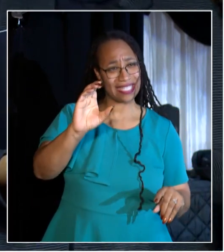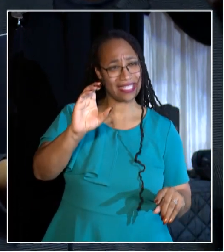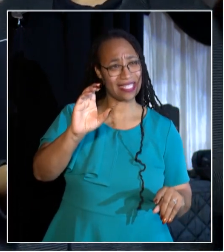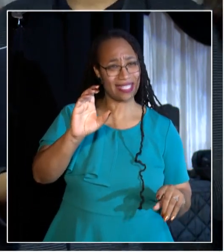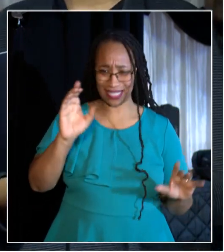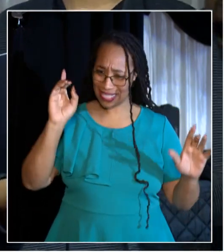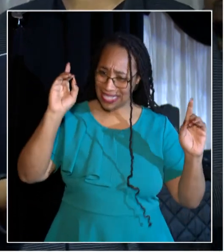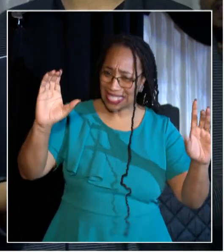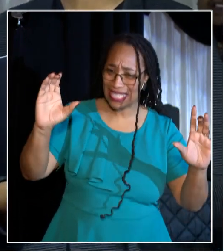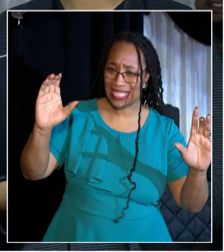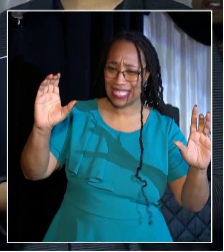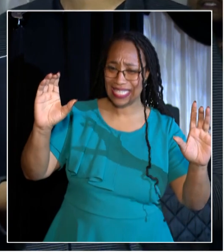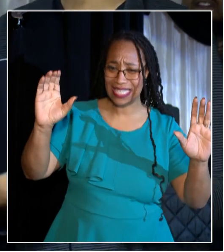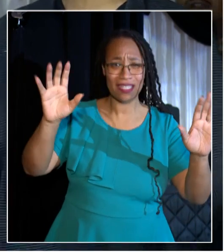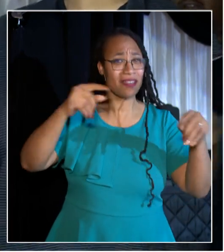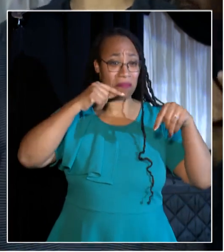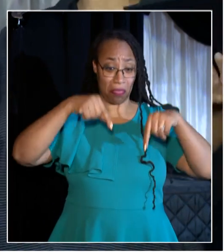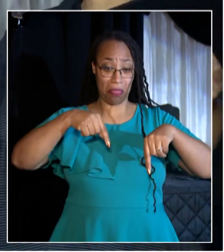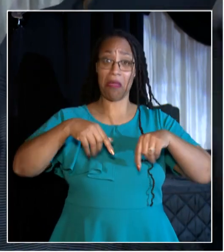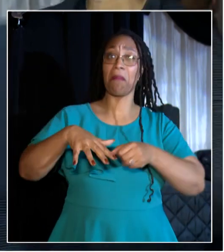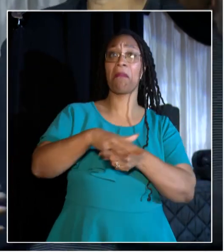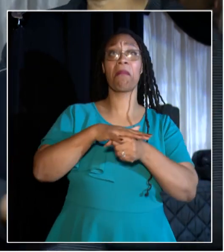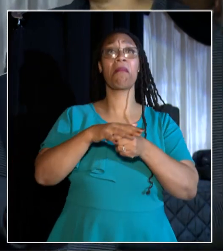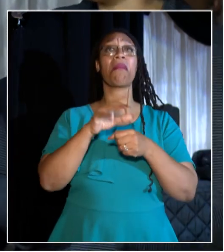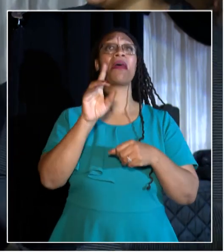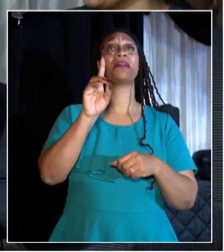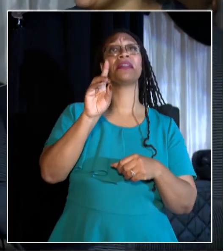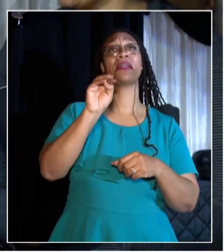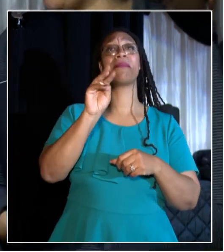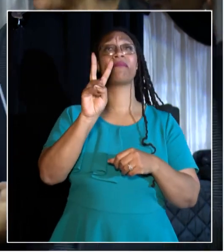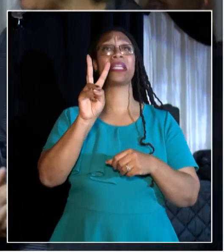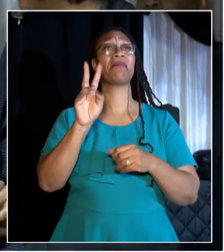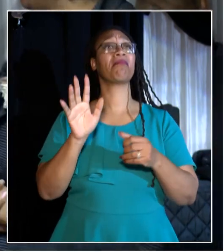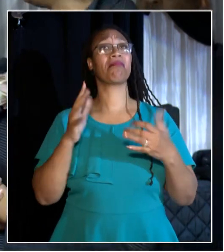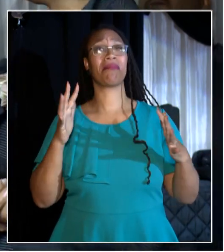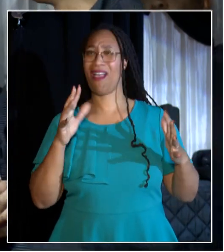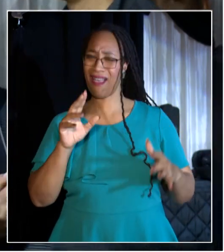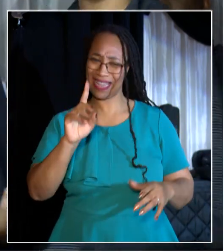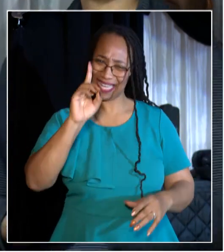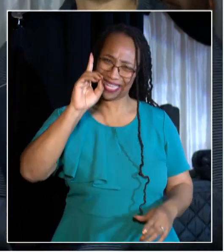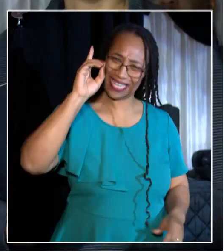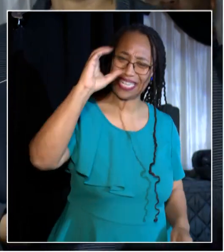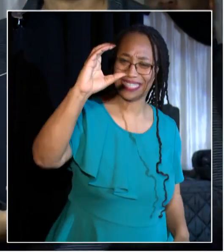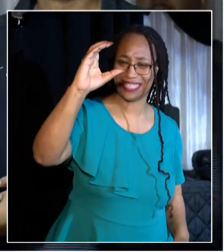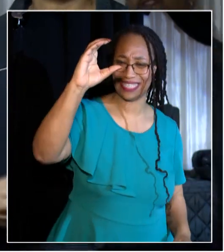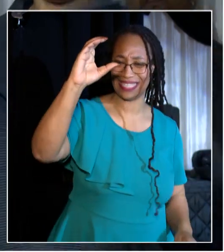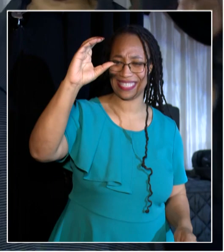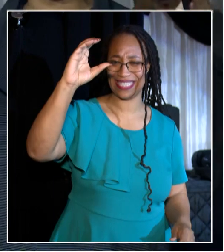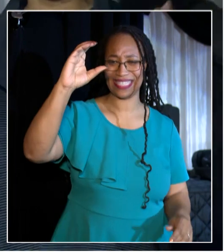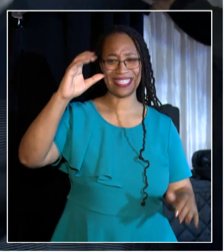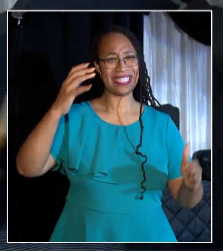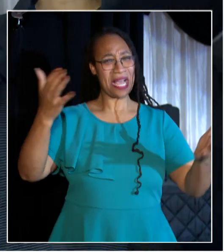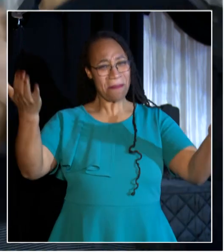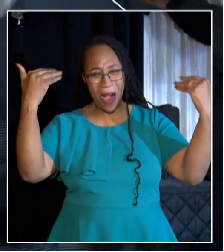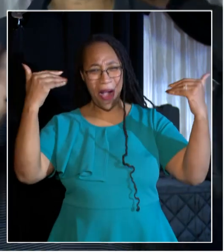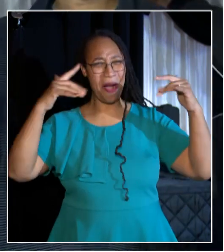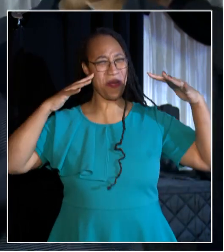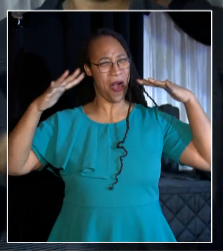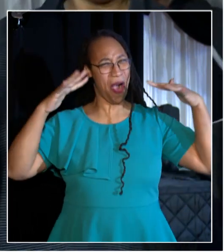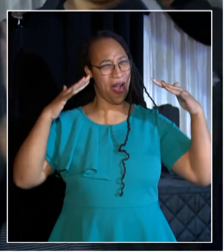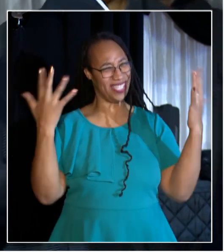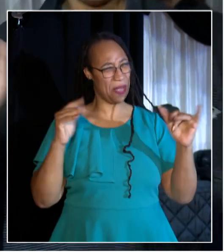is Washington, D.C. My apologies. So Washington, D.C., make some noise.